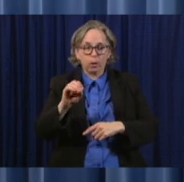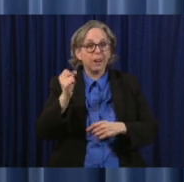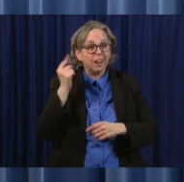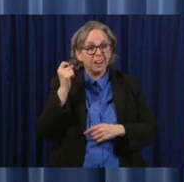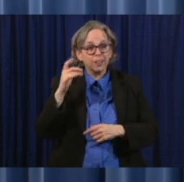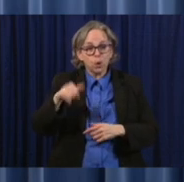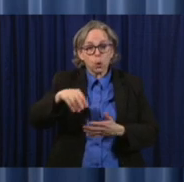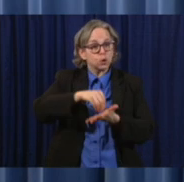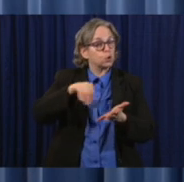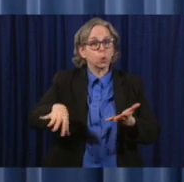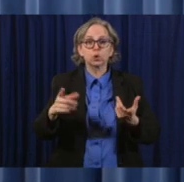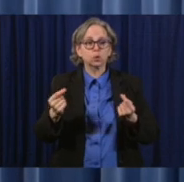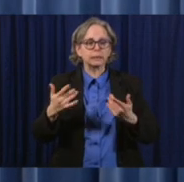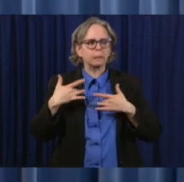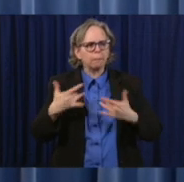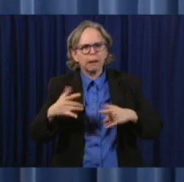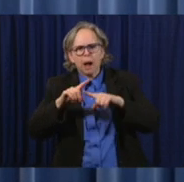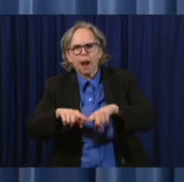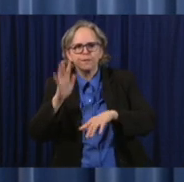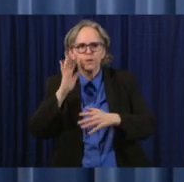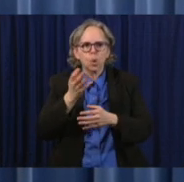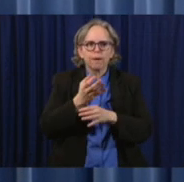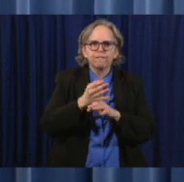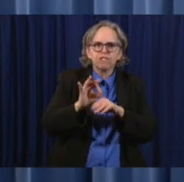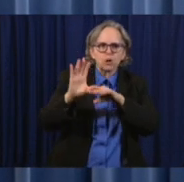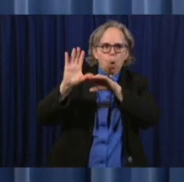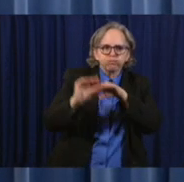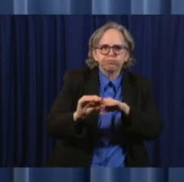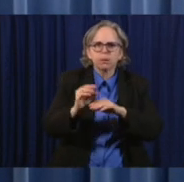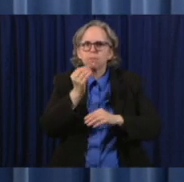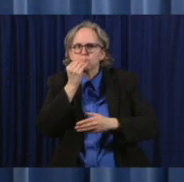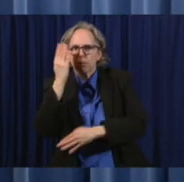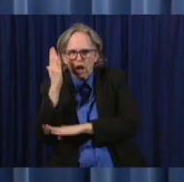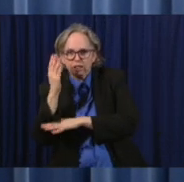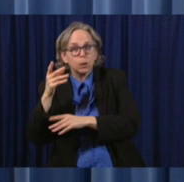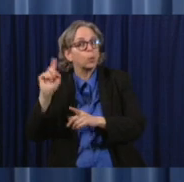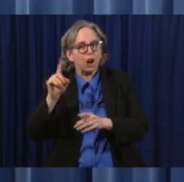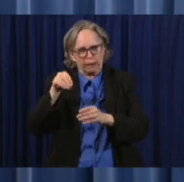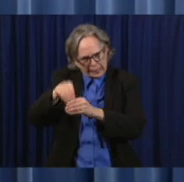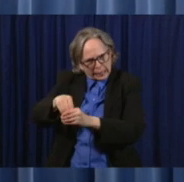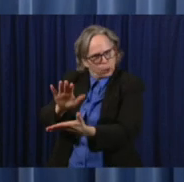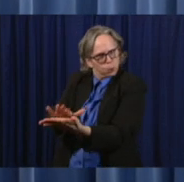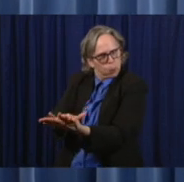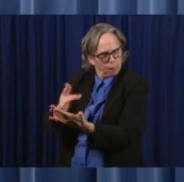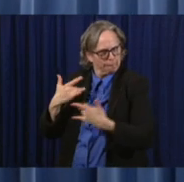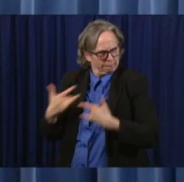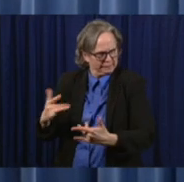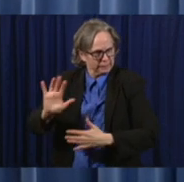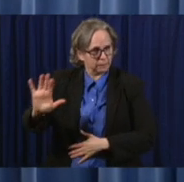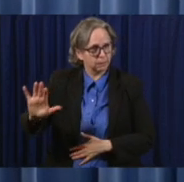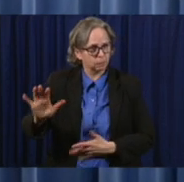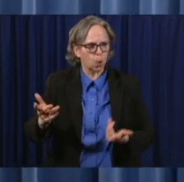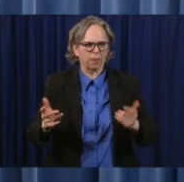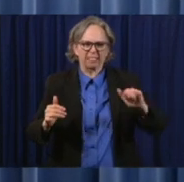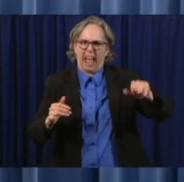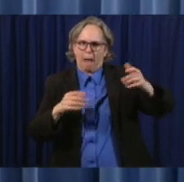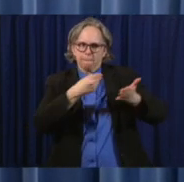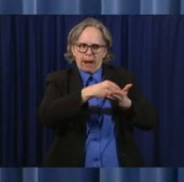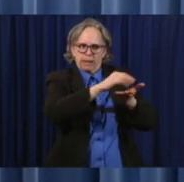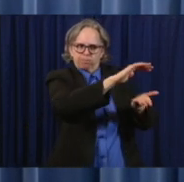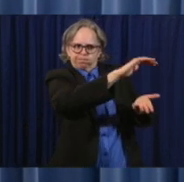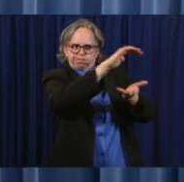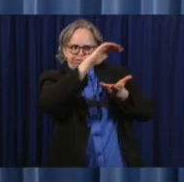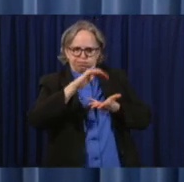session. That gave them a hot, nutritious meal. The benefits will be mailed directly out, and families